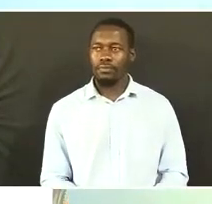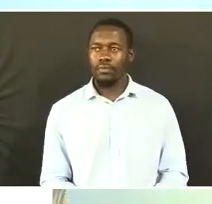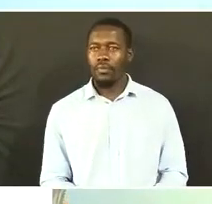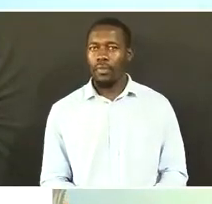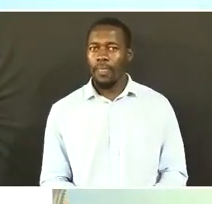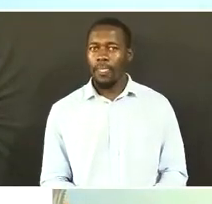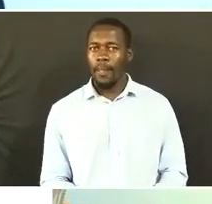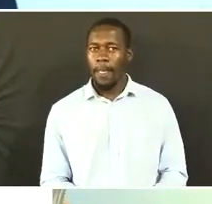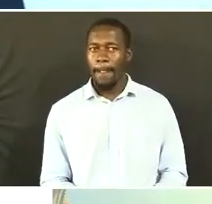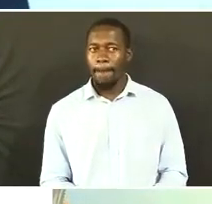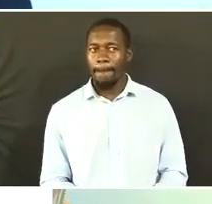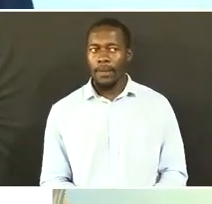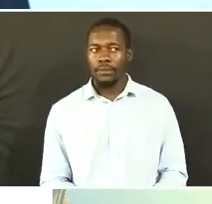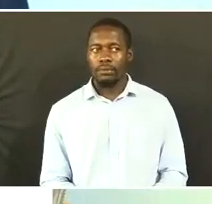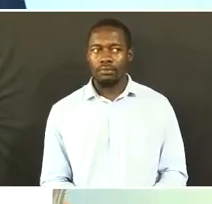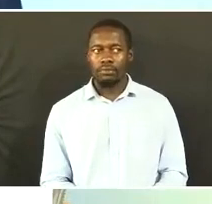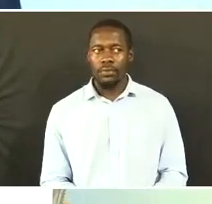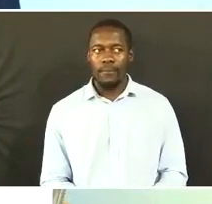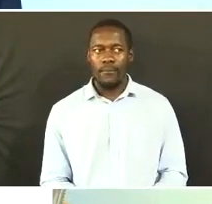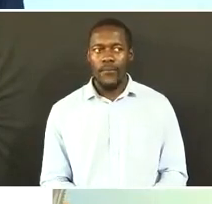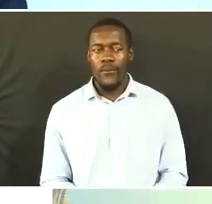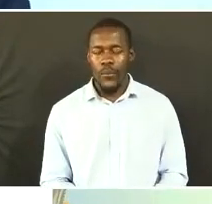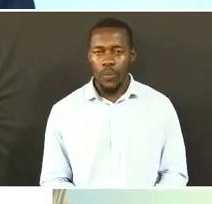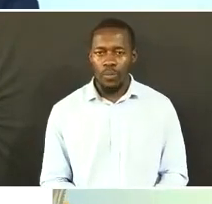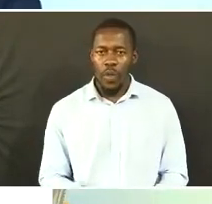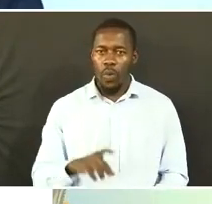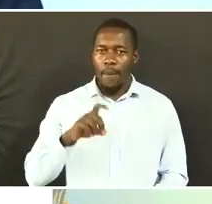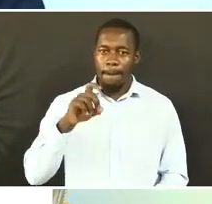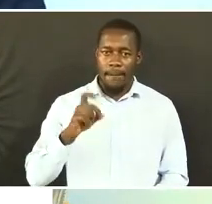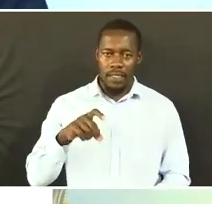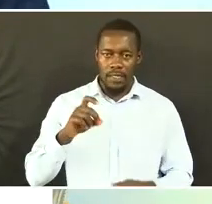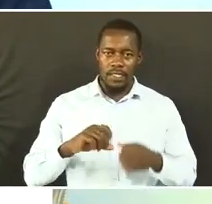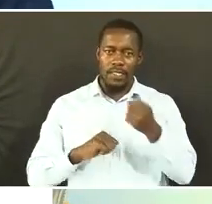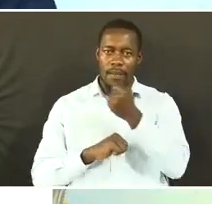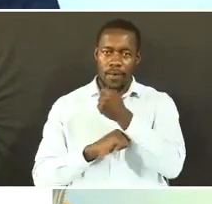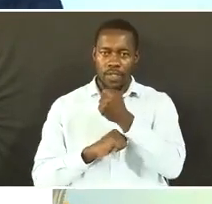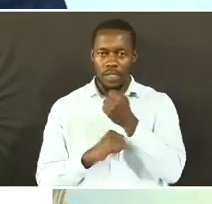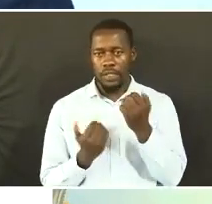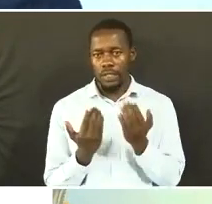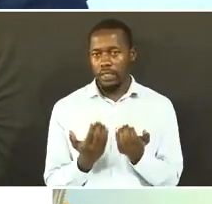society we have. That's why we must support the children's department. Amen.